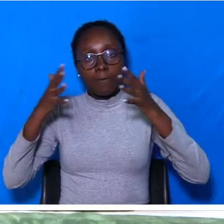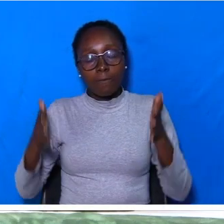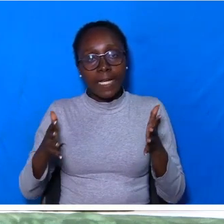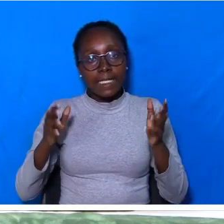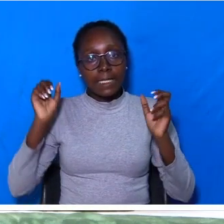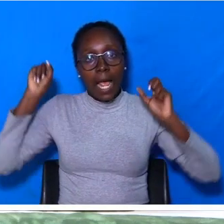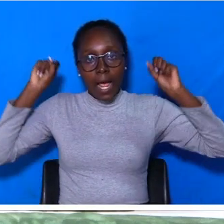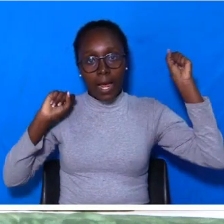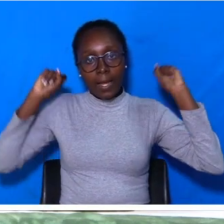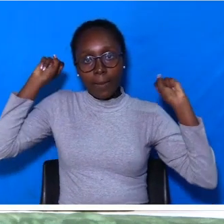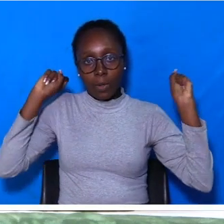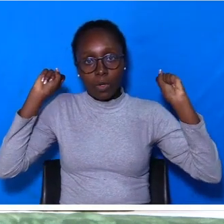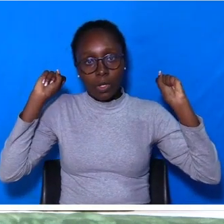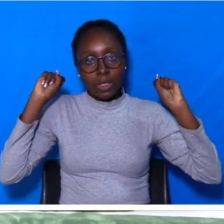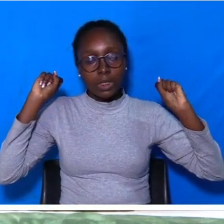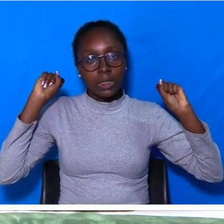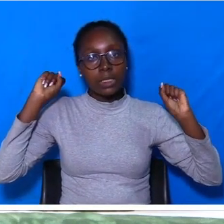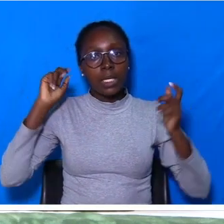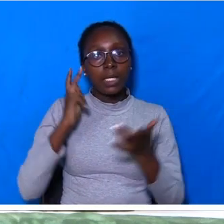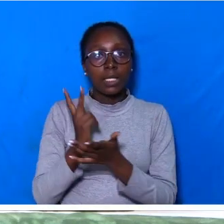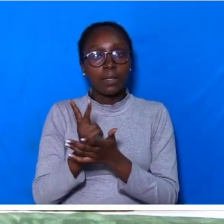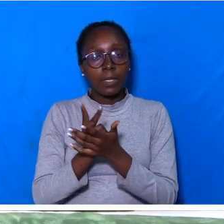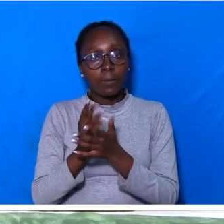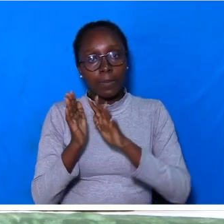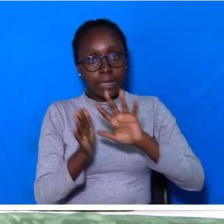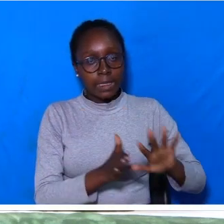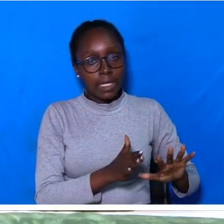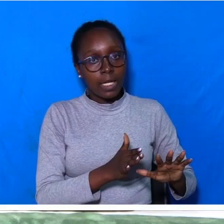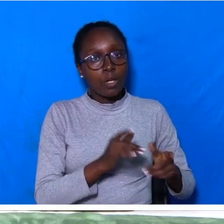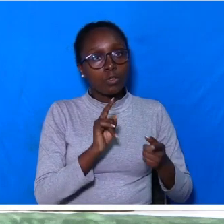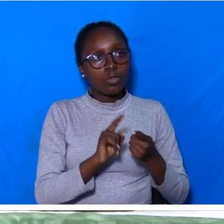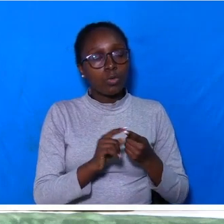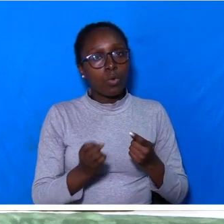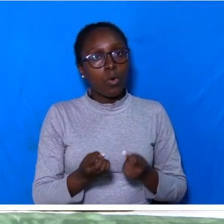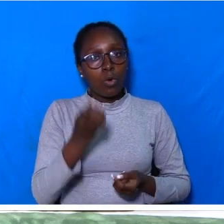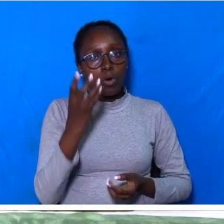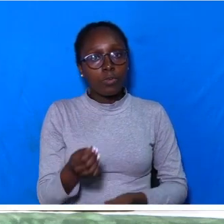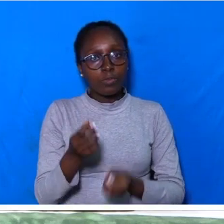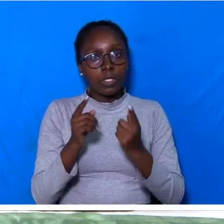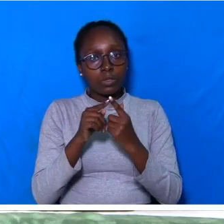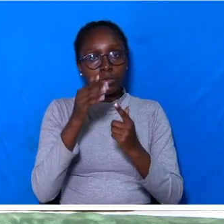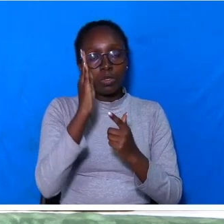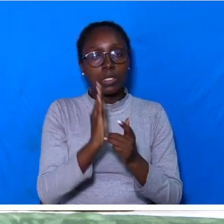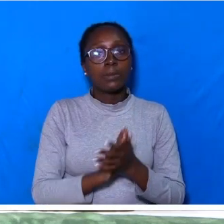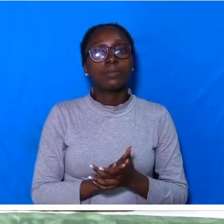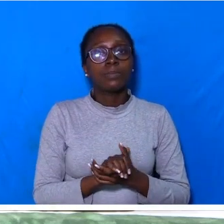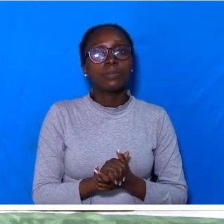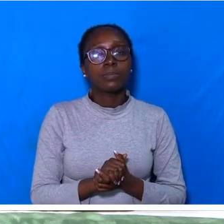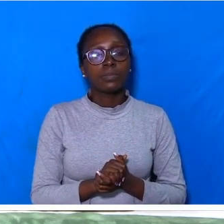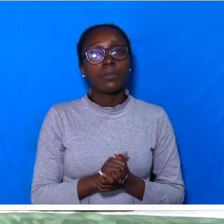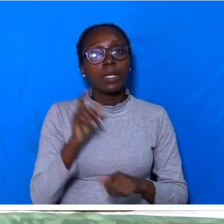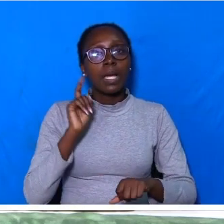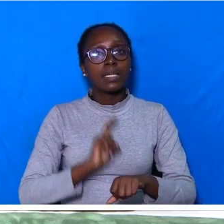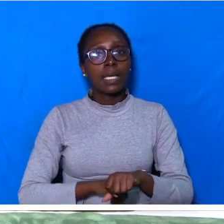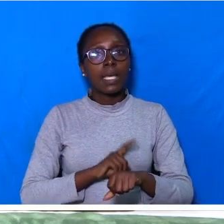going to offer them as a sacrifice to the Lord. Let me tell you, when the enemy finds